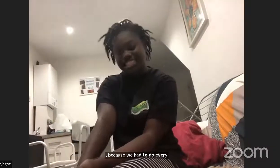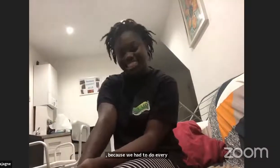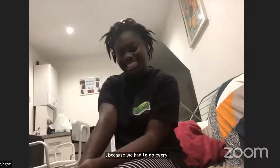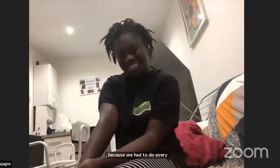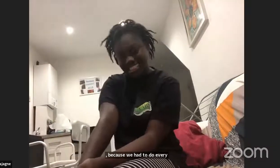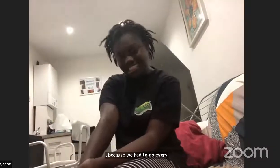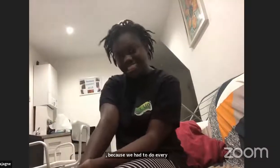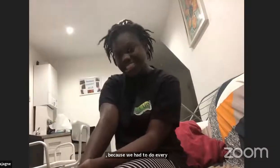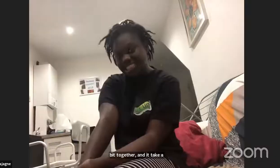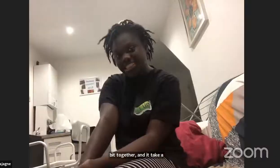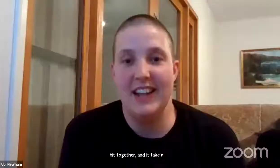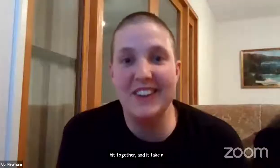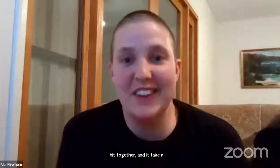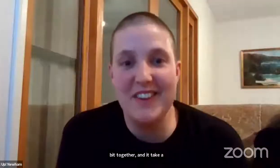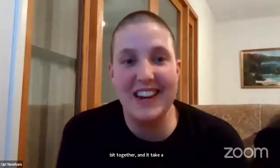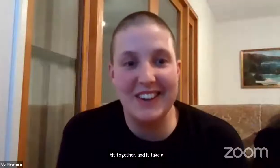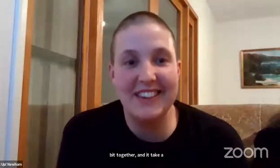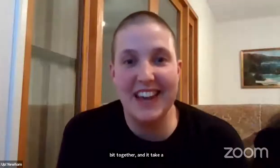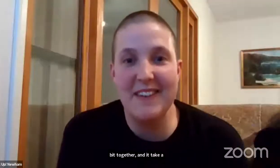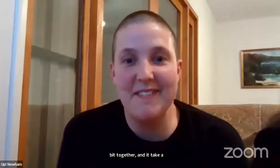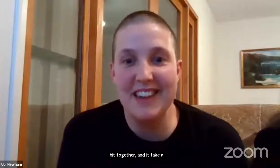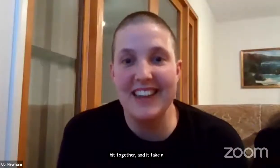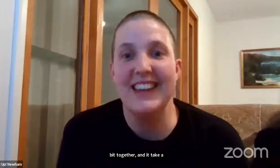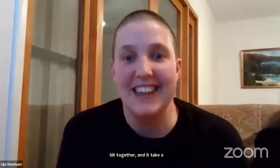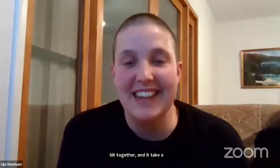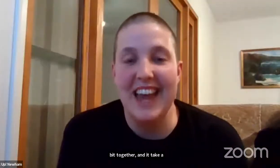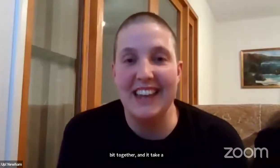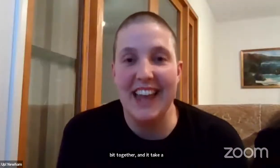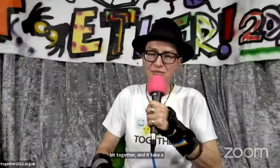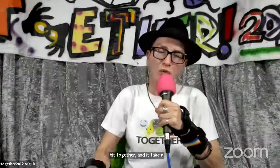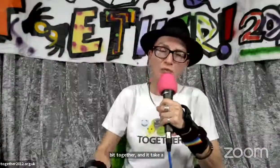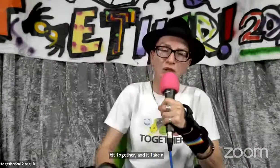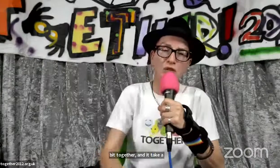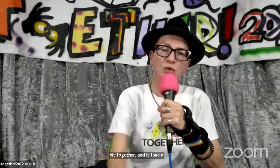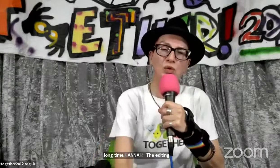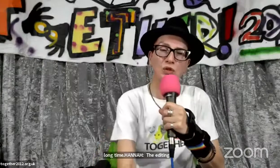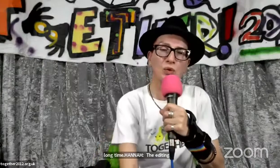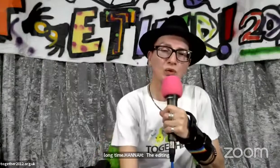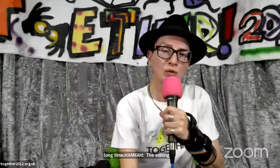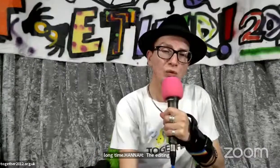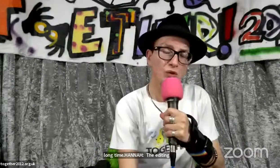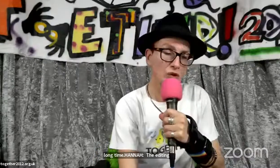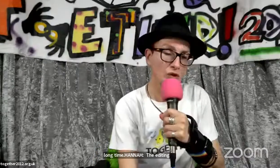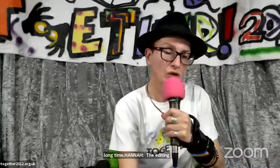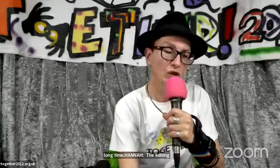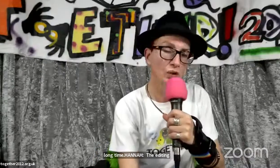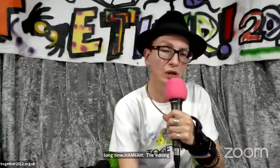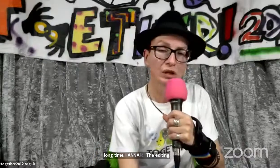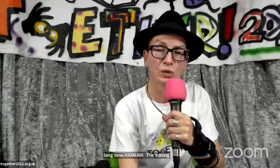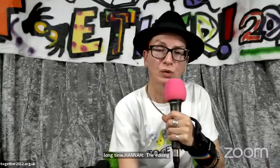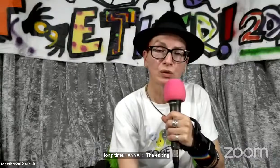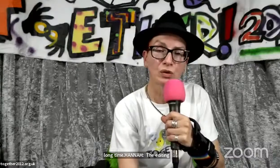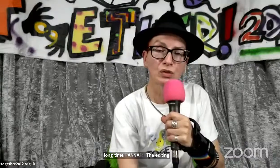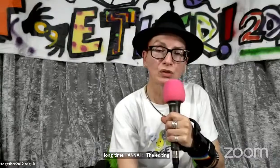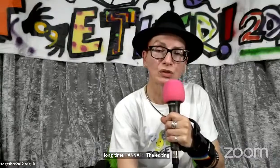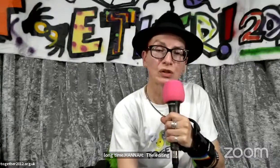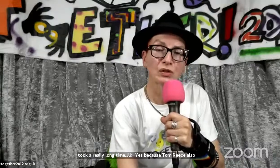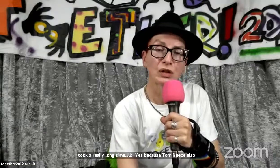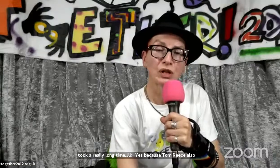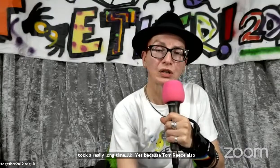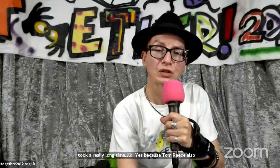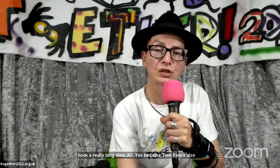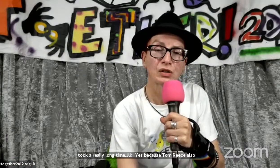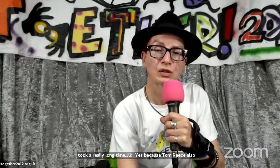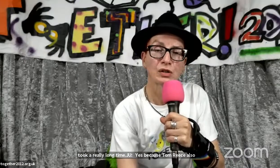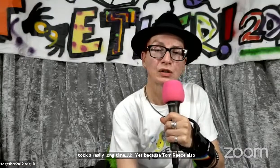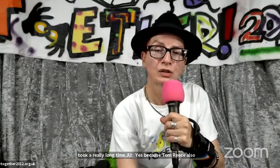long time. So the editing took a really long time. Yes, because Tom Rees also wanted to know how long you'd done